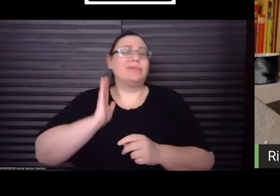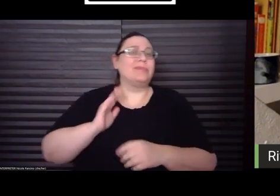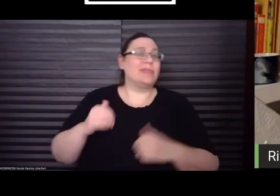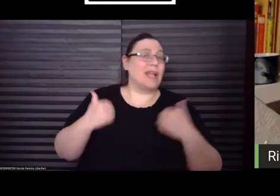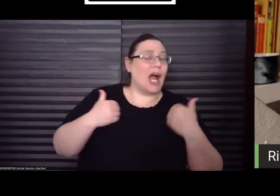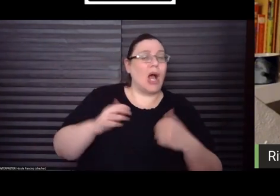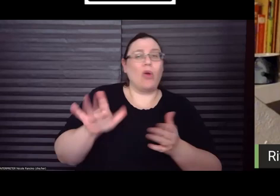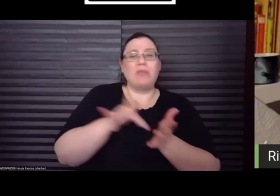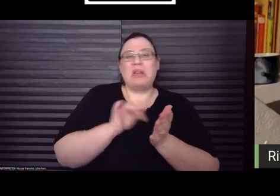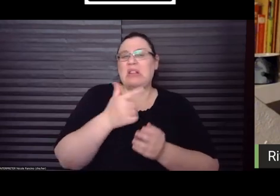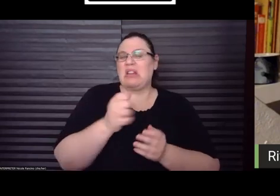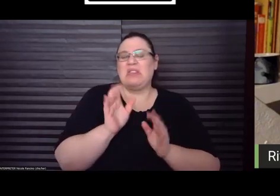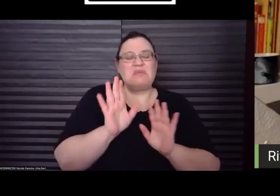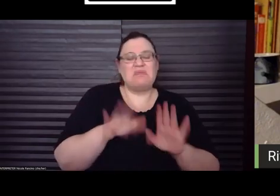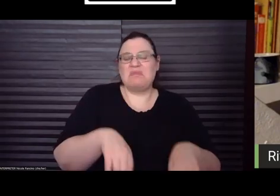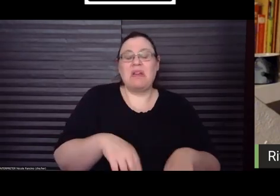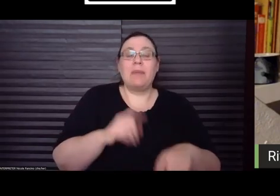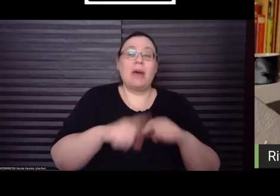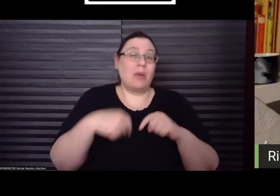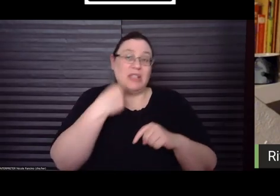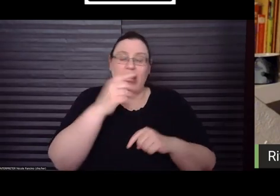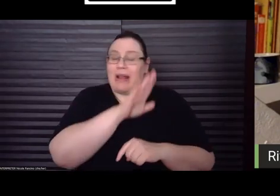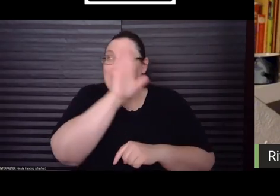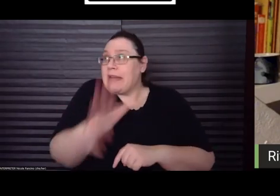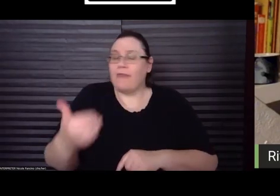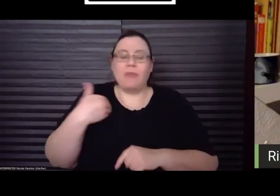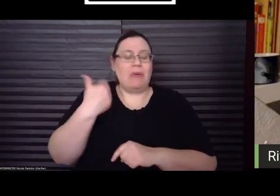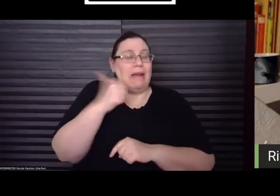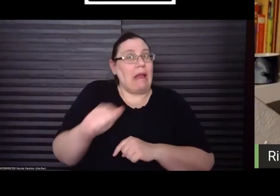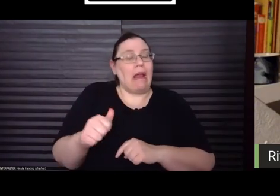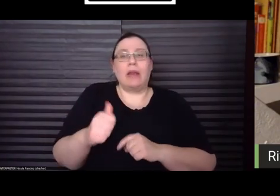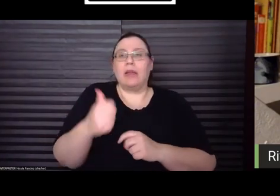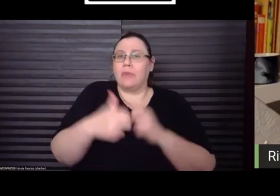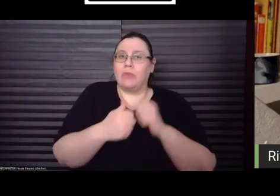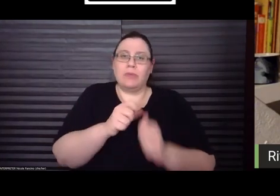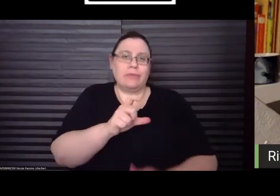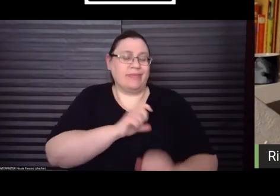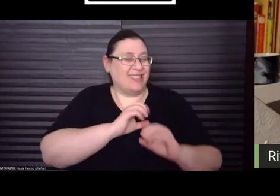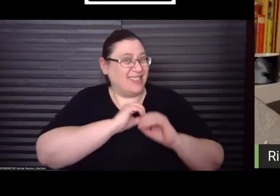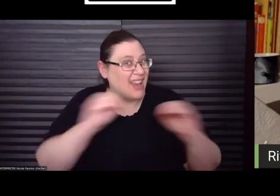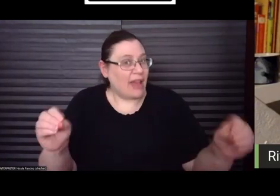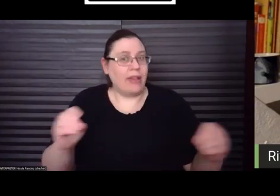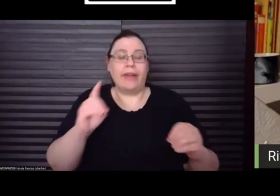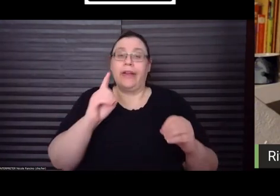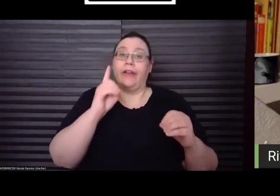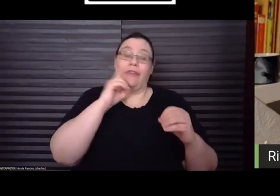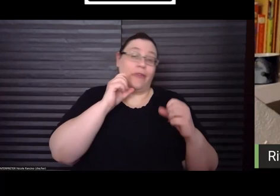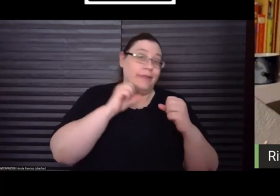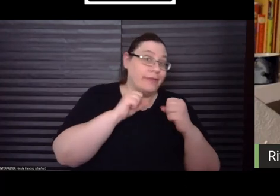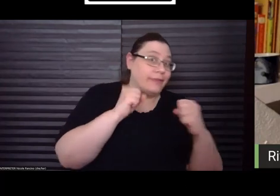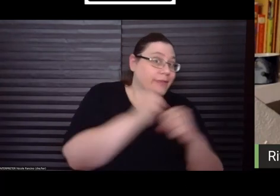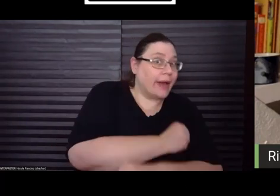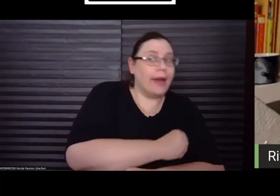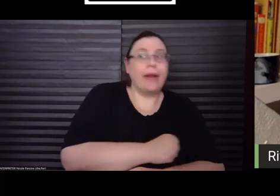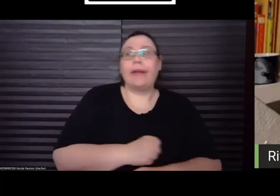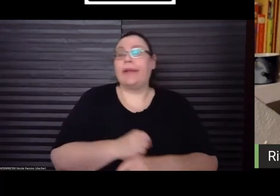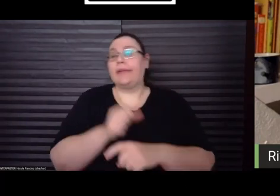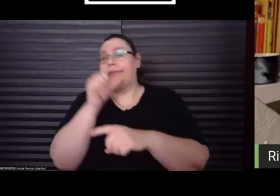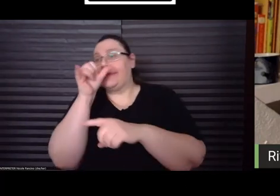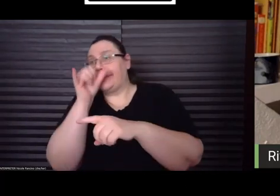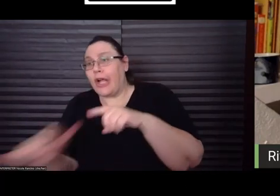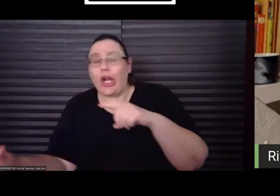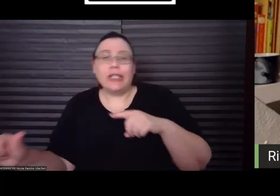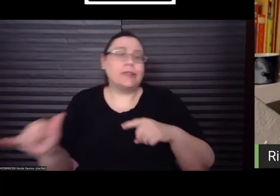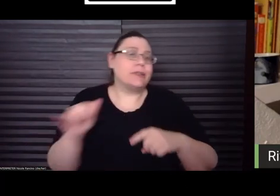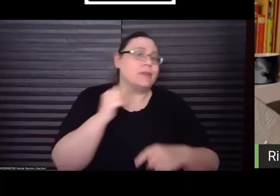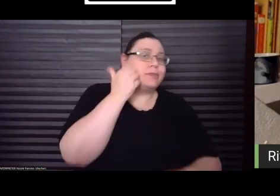only that I've never before had even the smallest run-in with the law. Not for fighting, not for cursing,